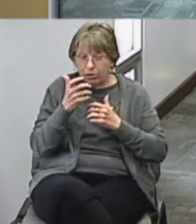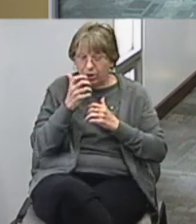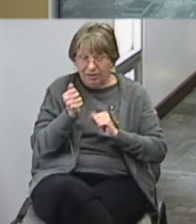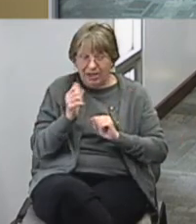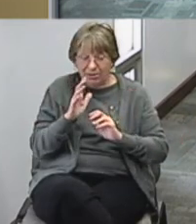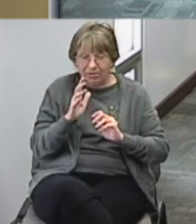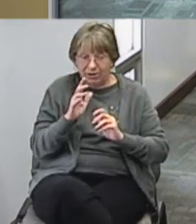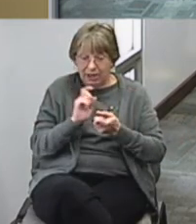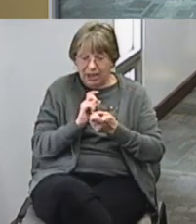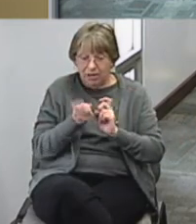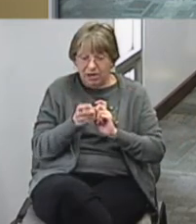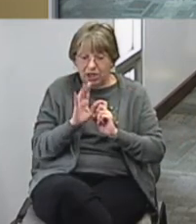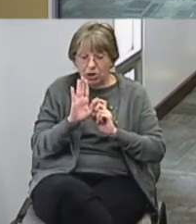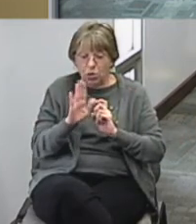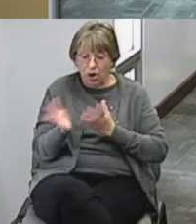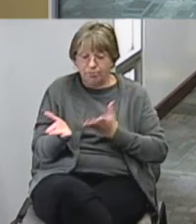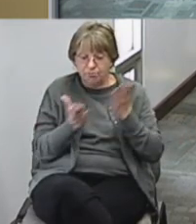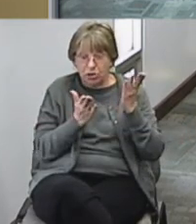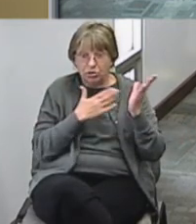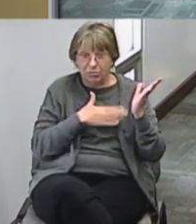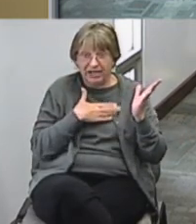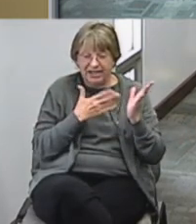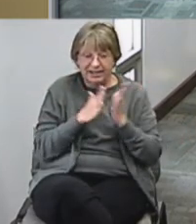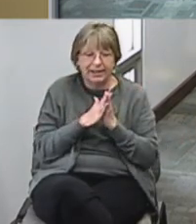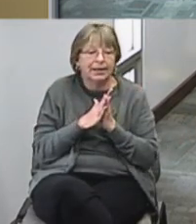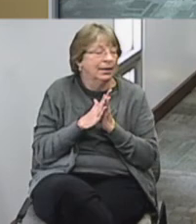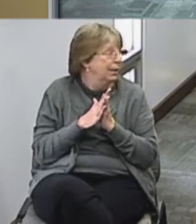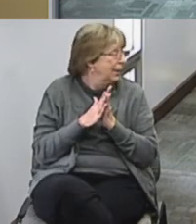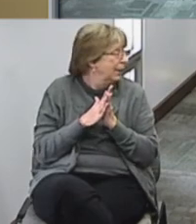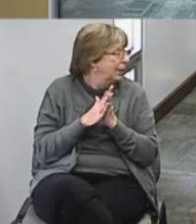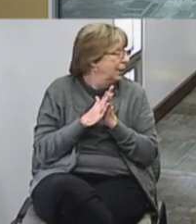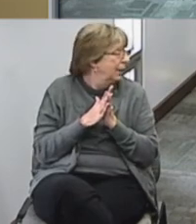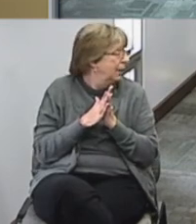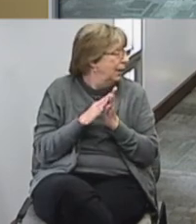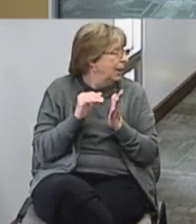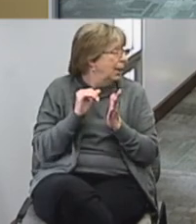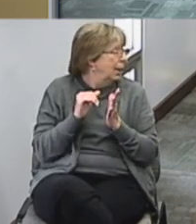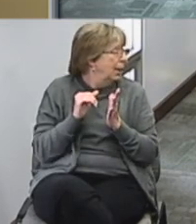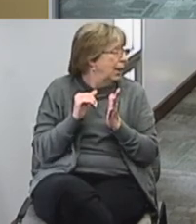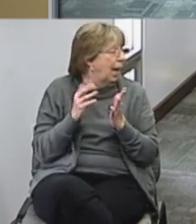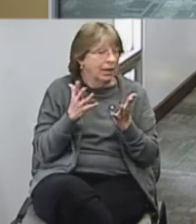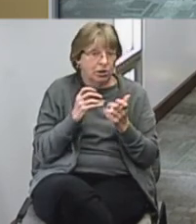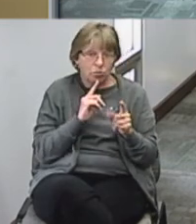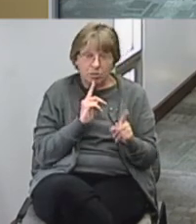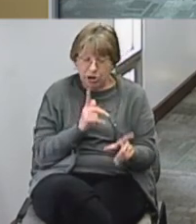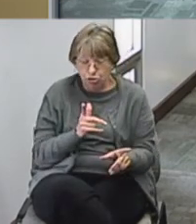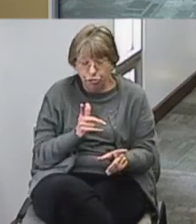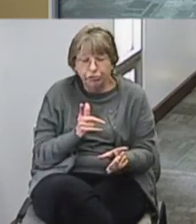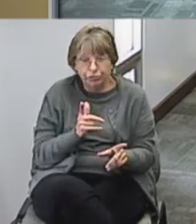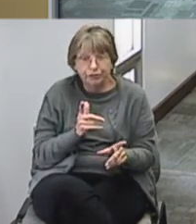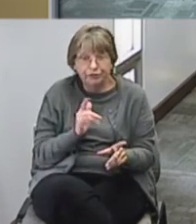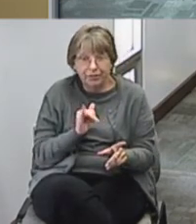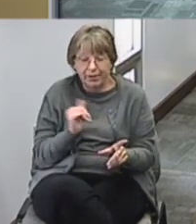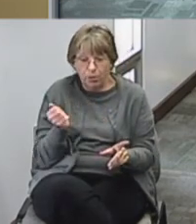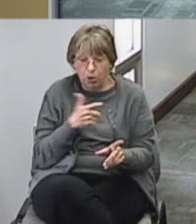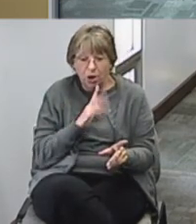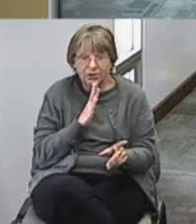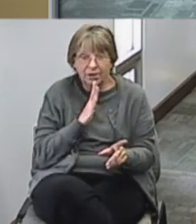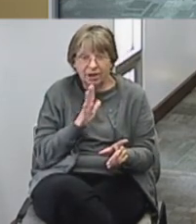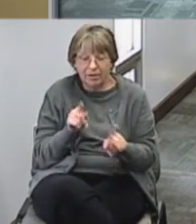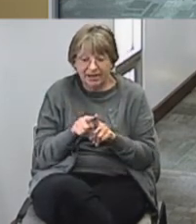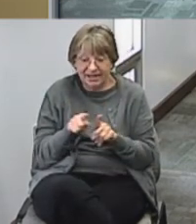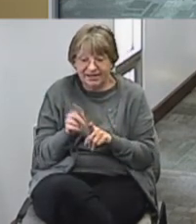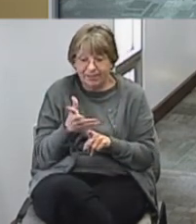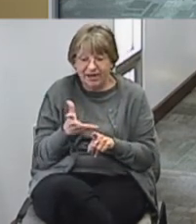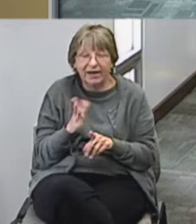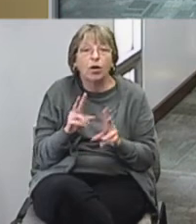Yeah. amending your motion, John? Yes, amended I'm not as proposing you read. do, but I just wanted to make Yeah. sure that, We're all talking about the same thing. yes. Yeah.